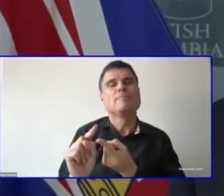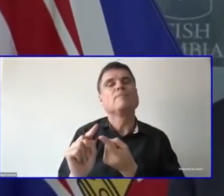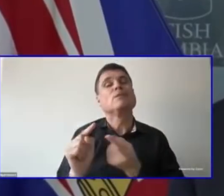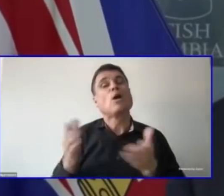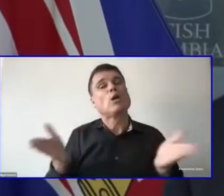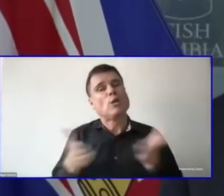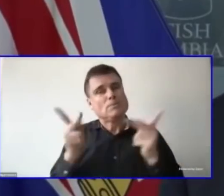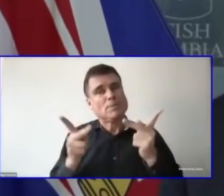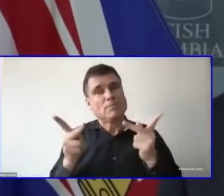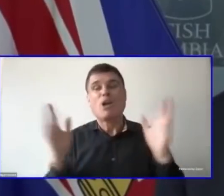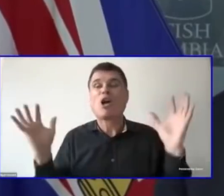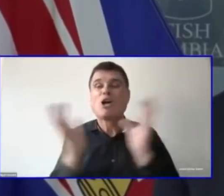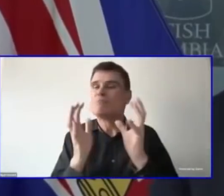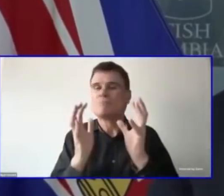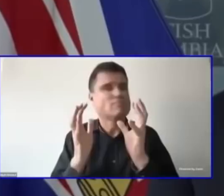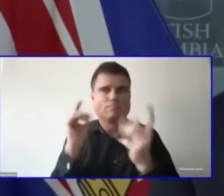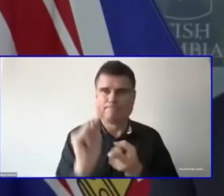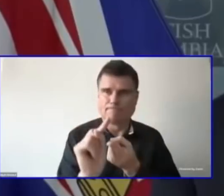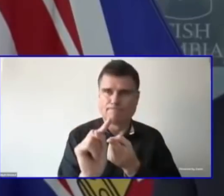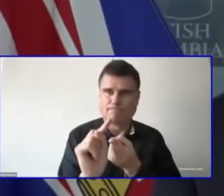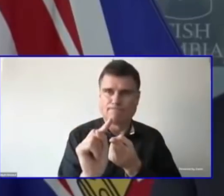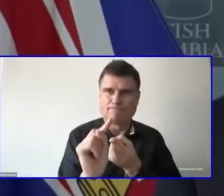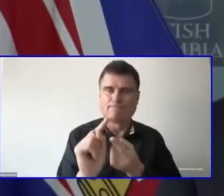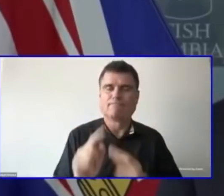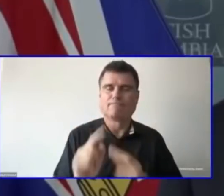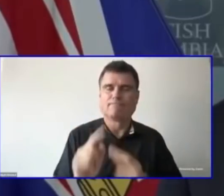Next question is from Graham Wood, Glacier Media.